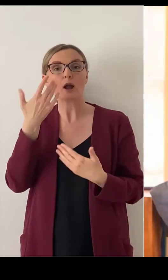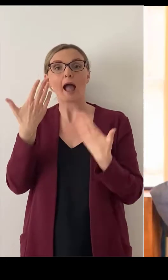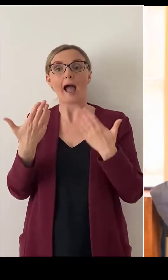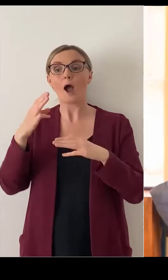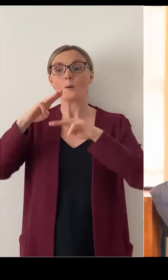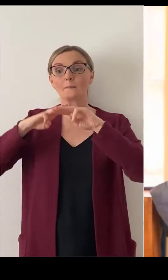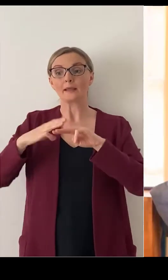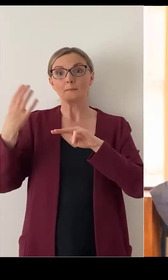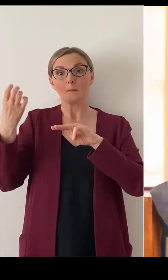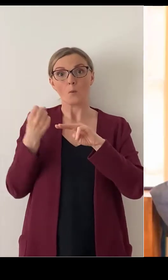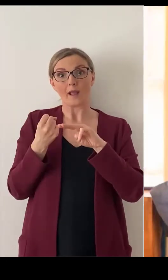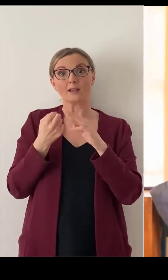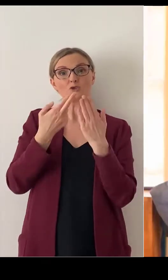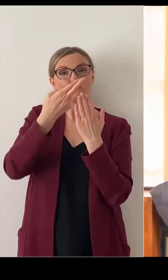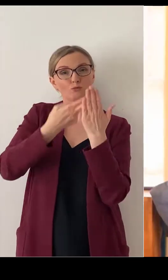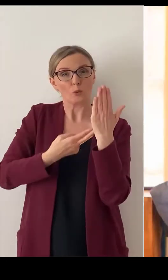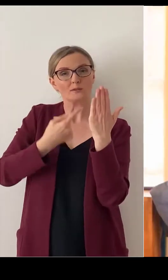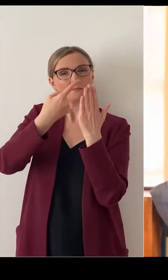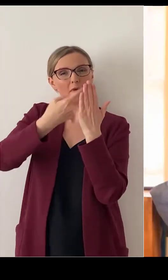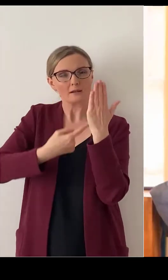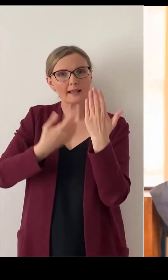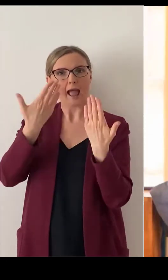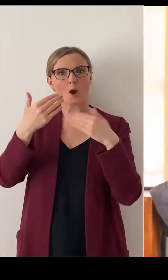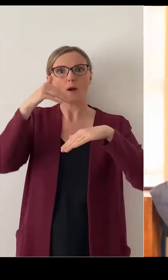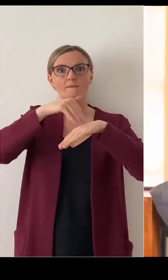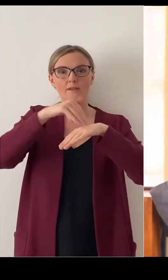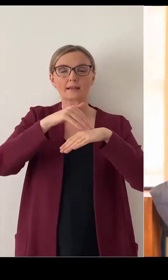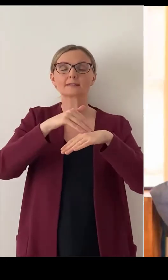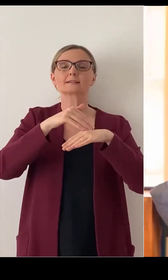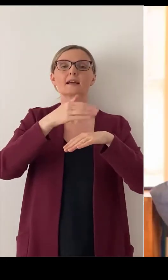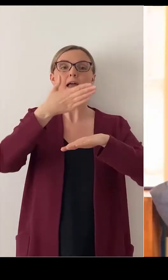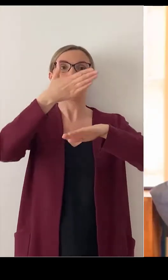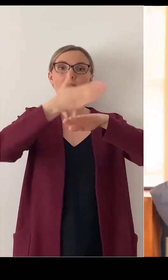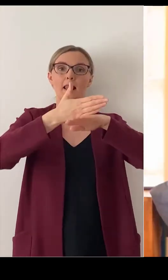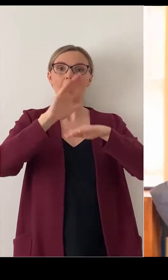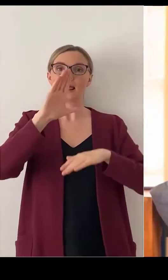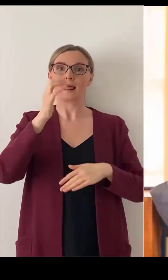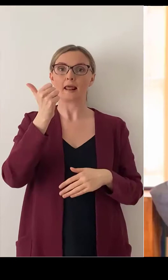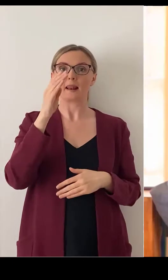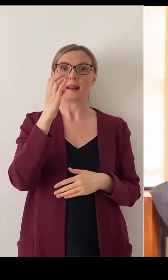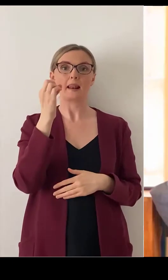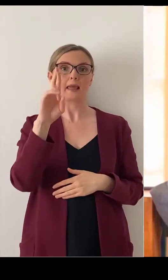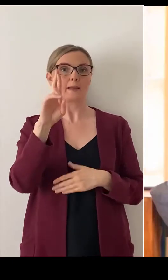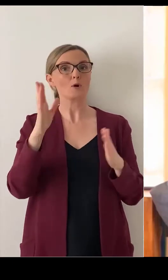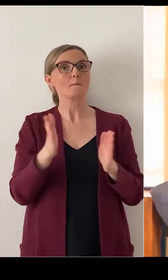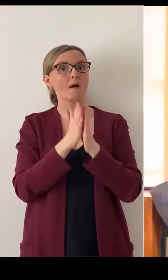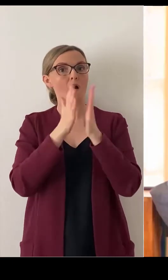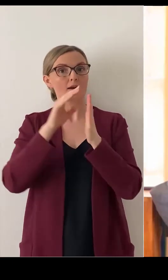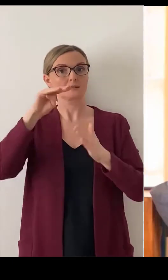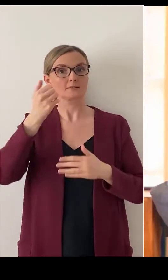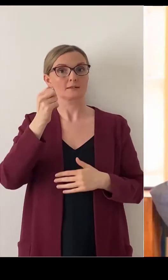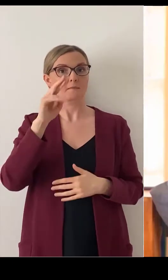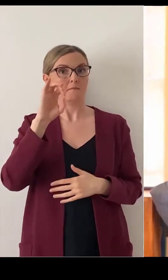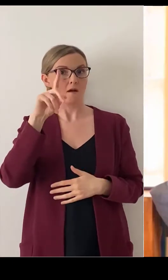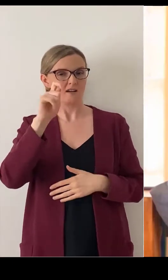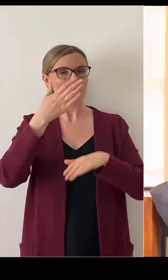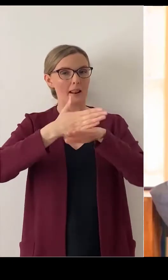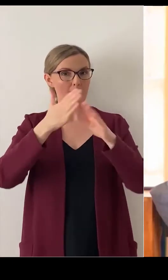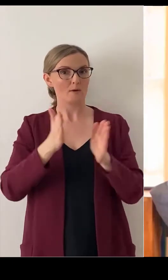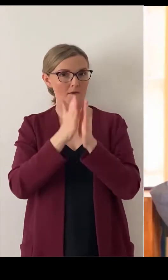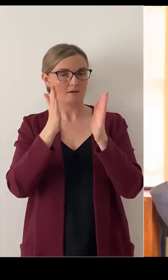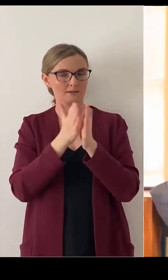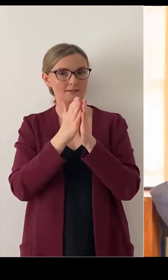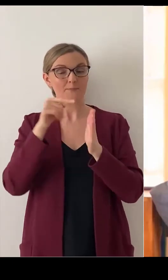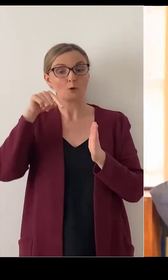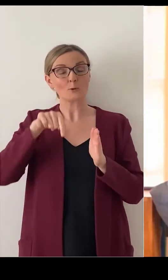wage regulation on the labor market. In this video, I will interview academics and policy influencers about